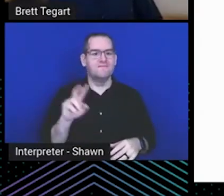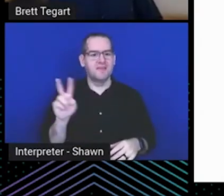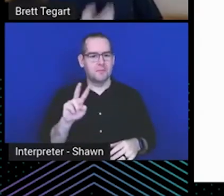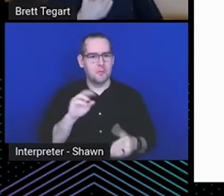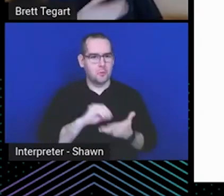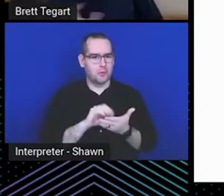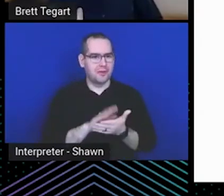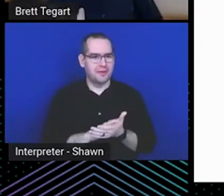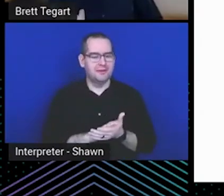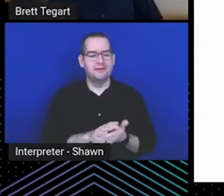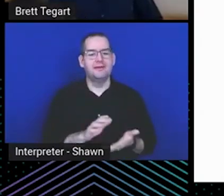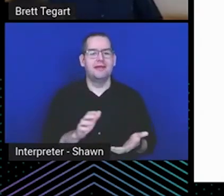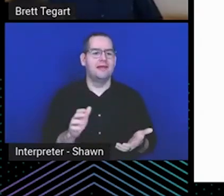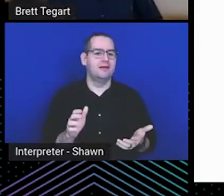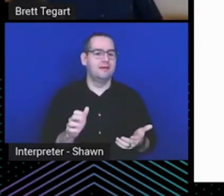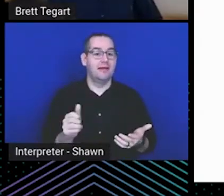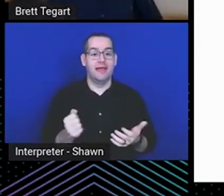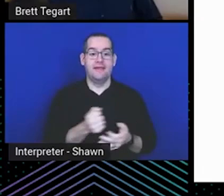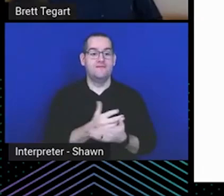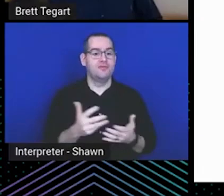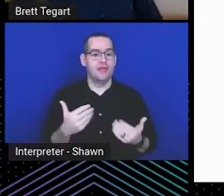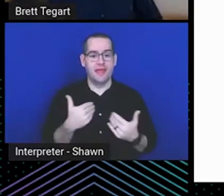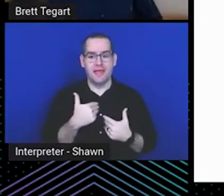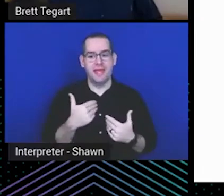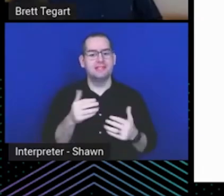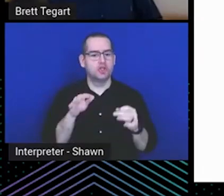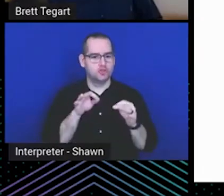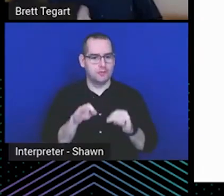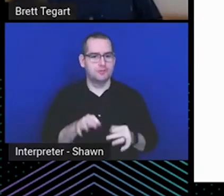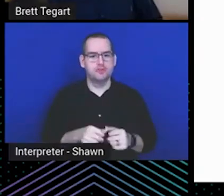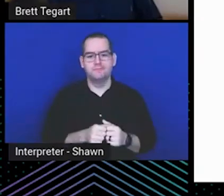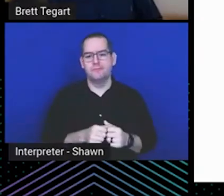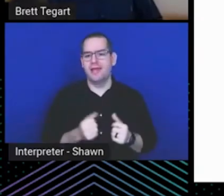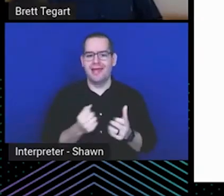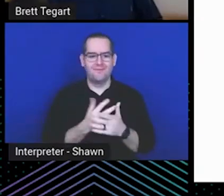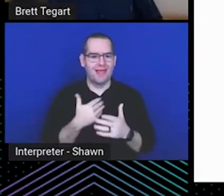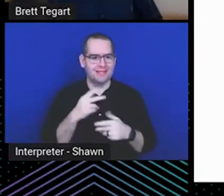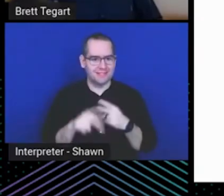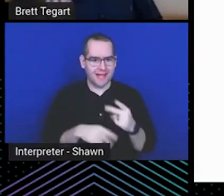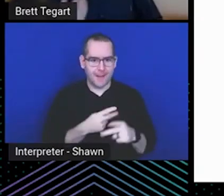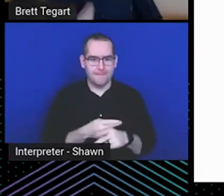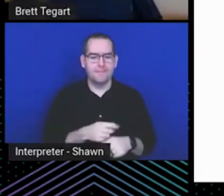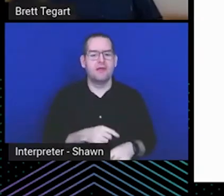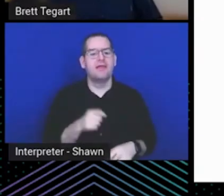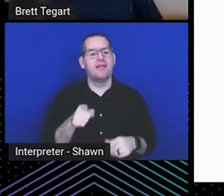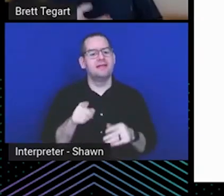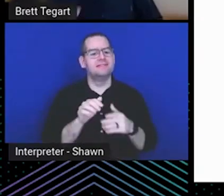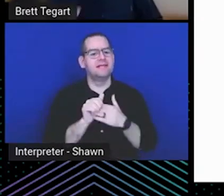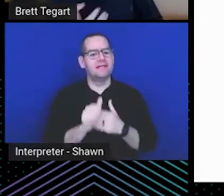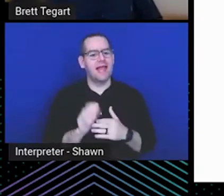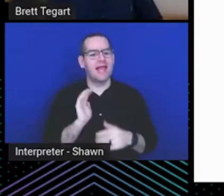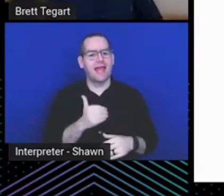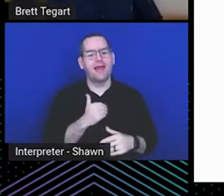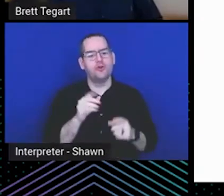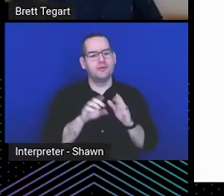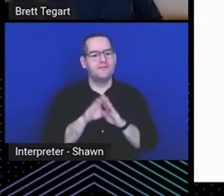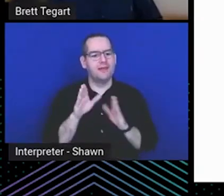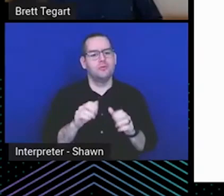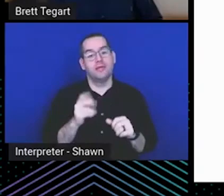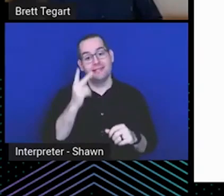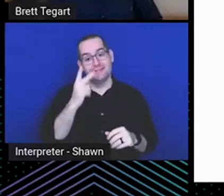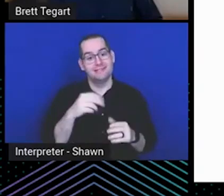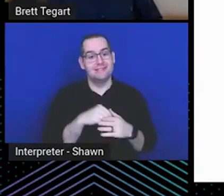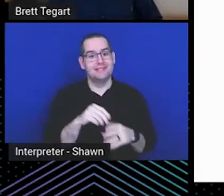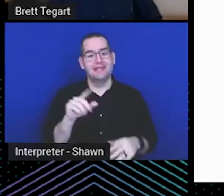here, everything's got a description, everything's got a type. This helps guide our developers because they can see that in the